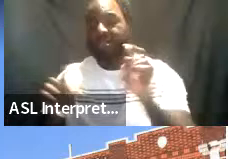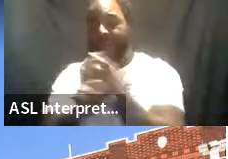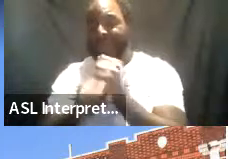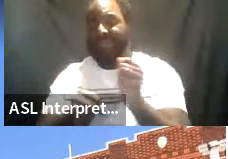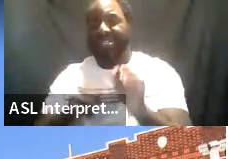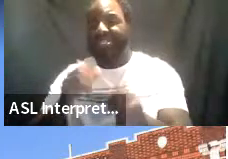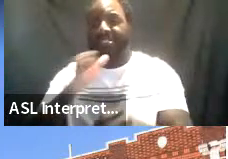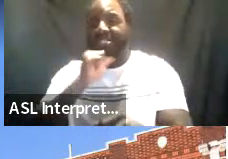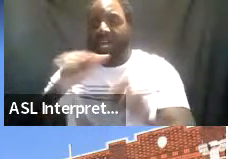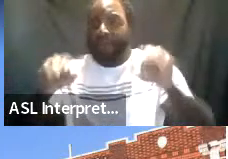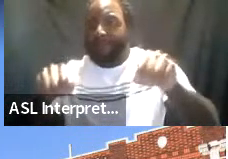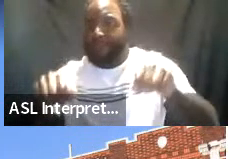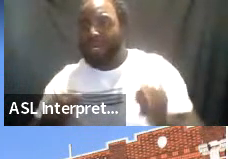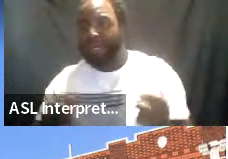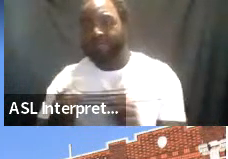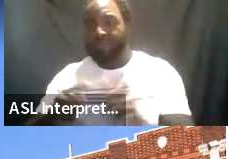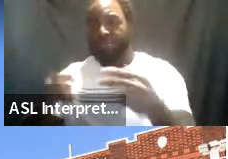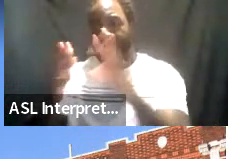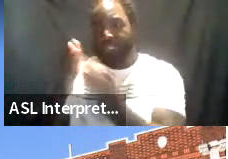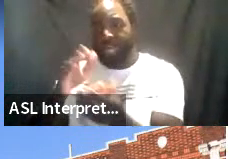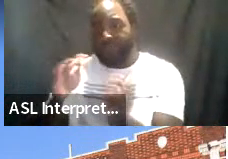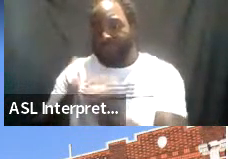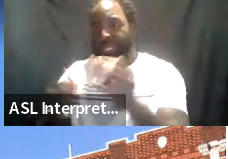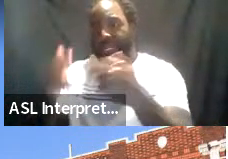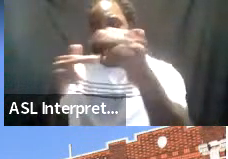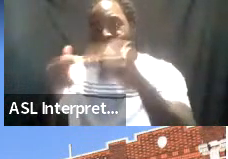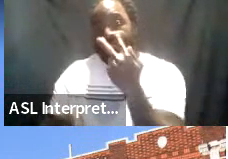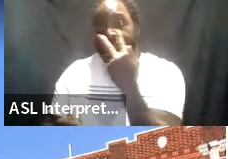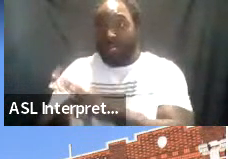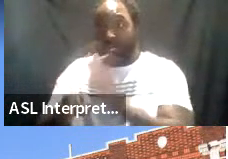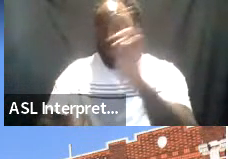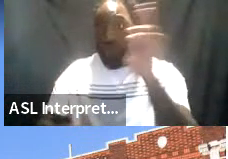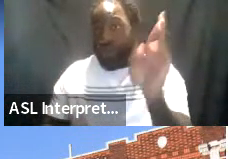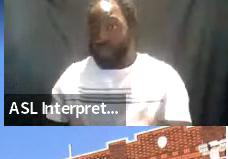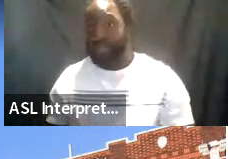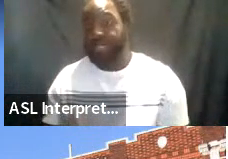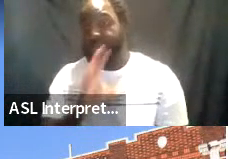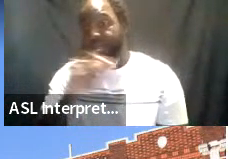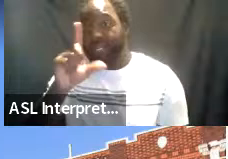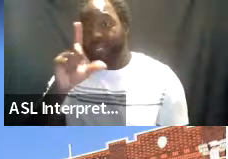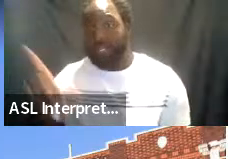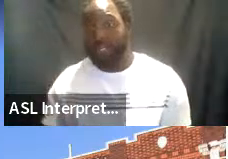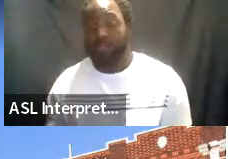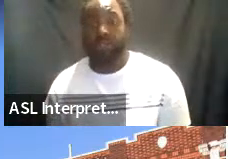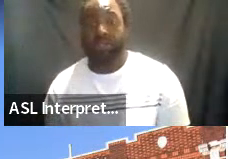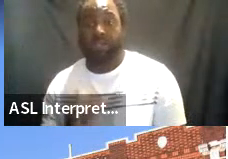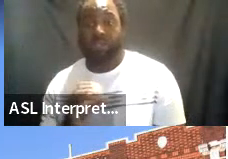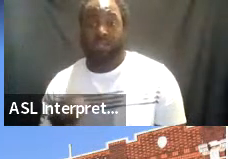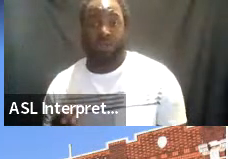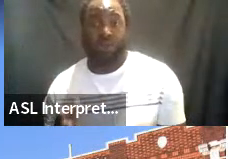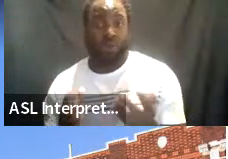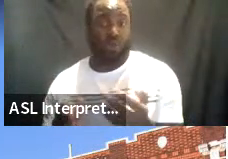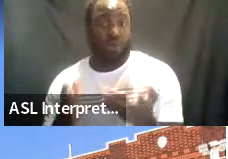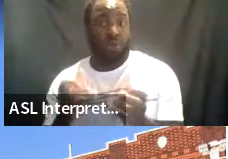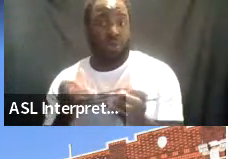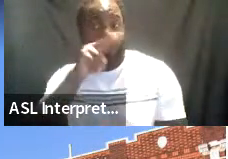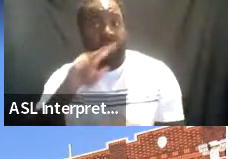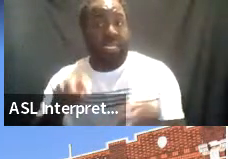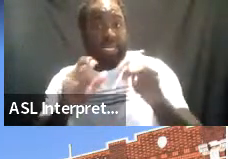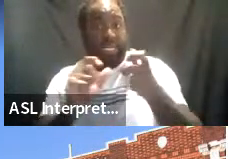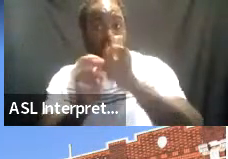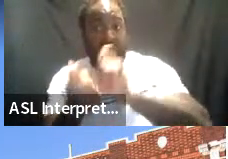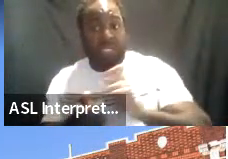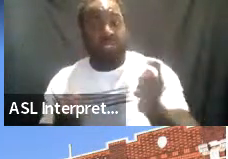to replicate that building form that you see on your right on the left. So we'd like to look at adjustments to lower